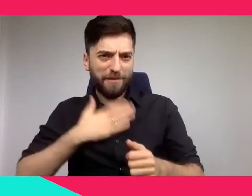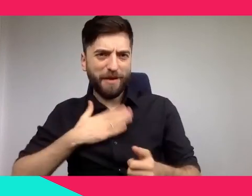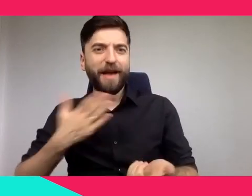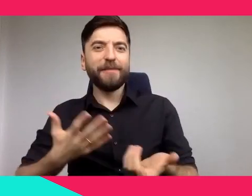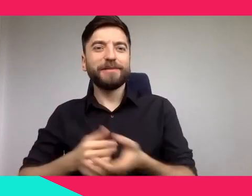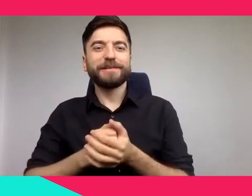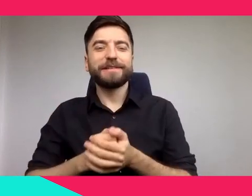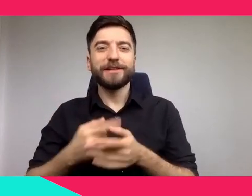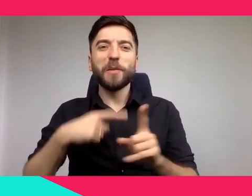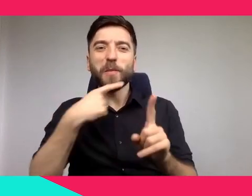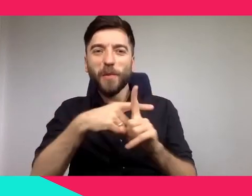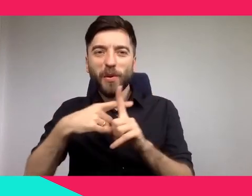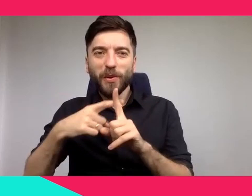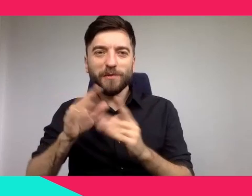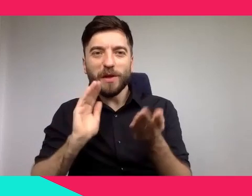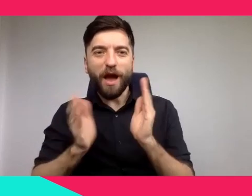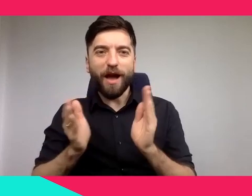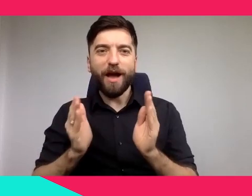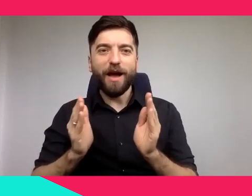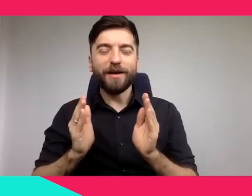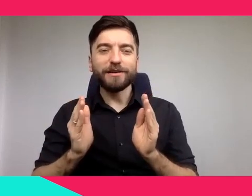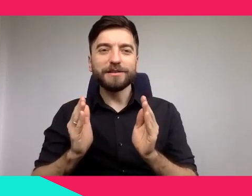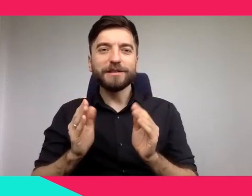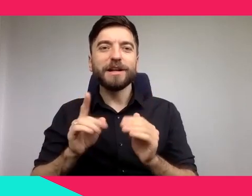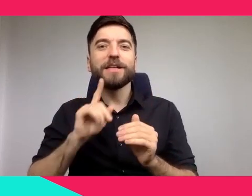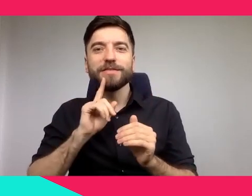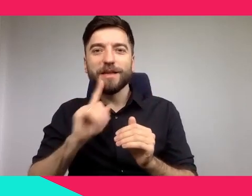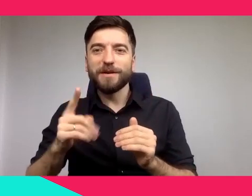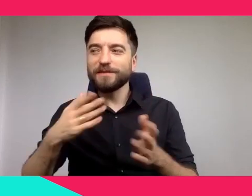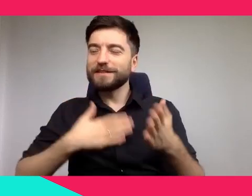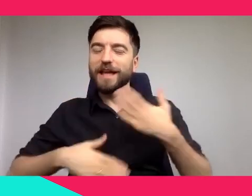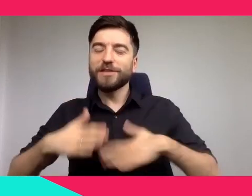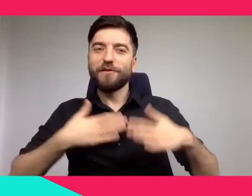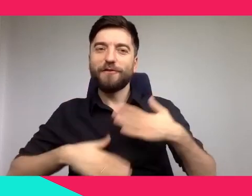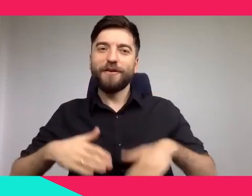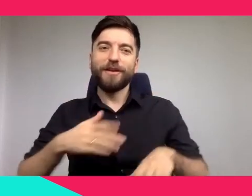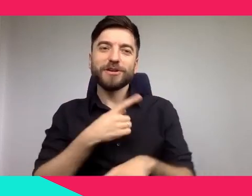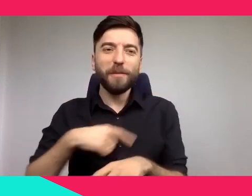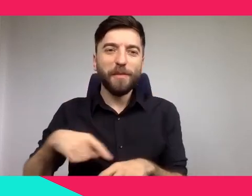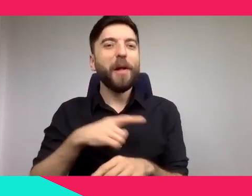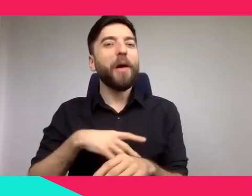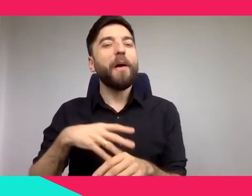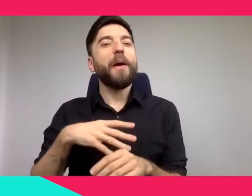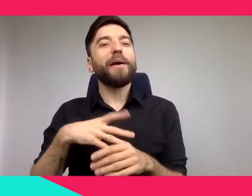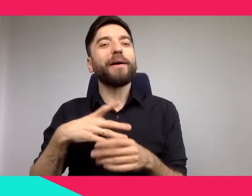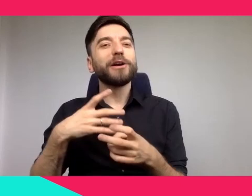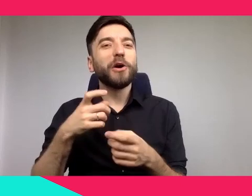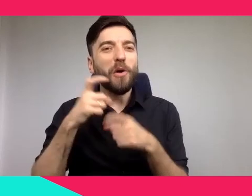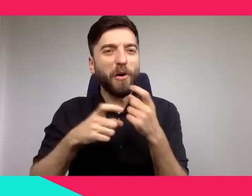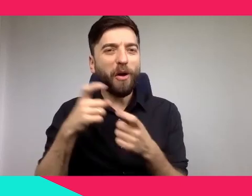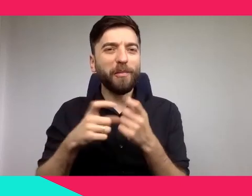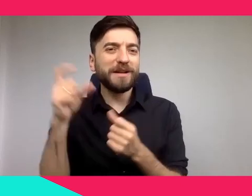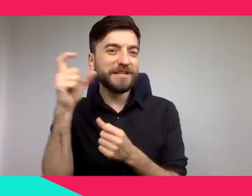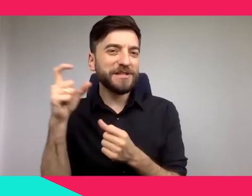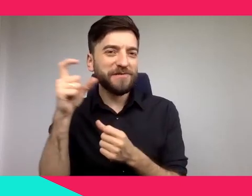we were just very happy to do new things, new digital things with our collection, things that no one else had ever